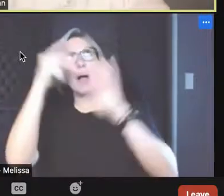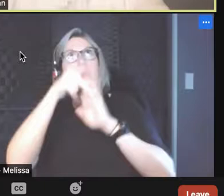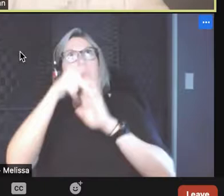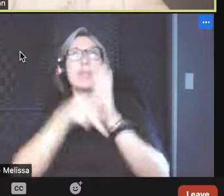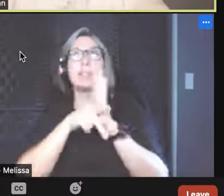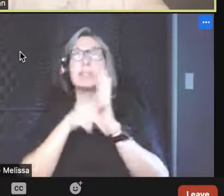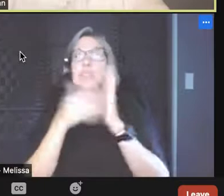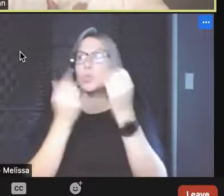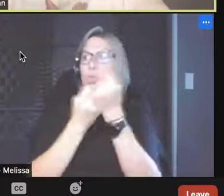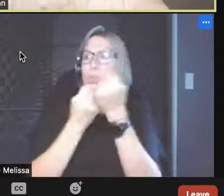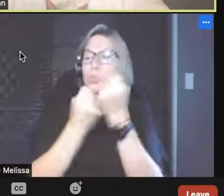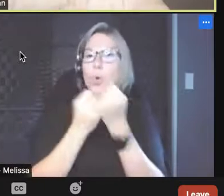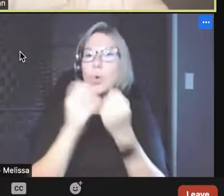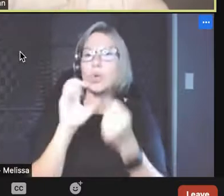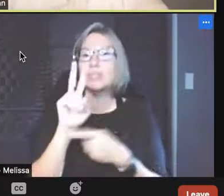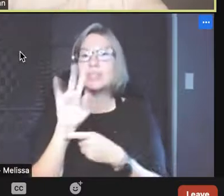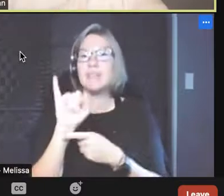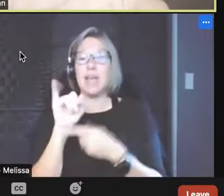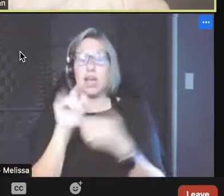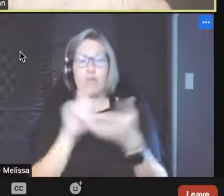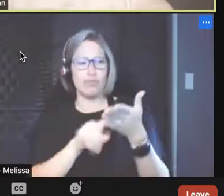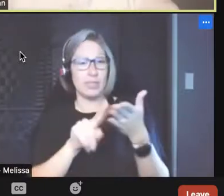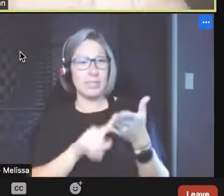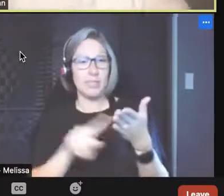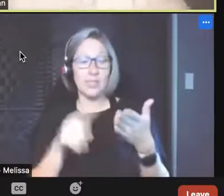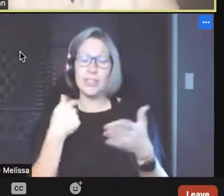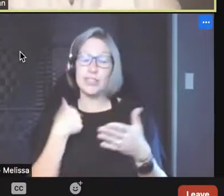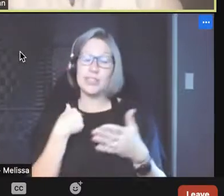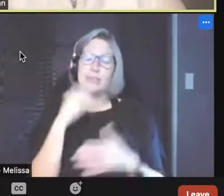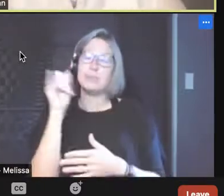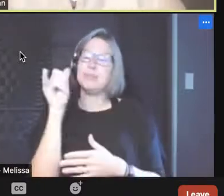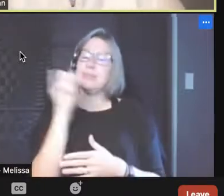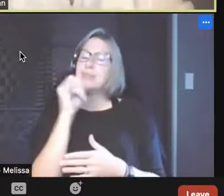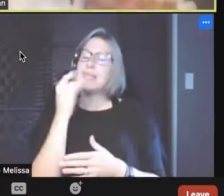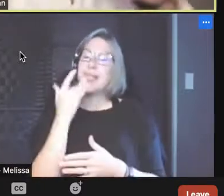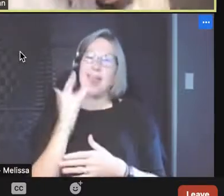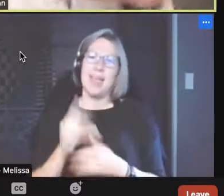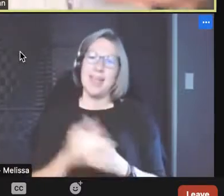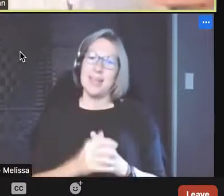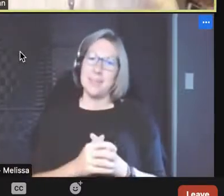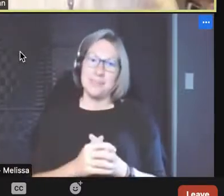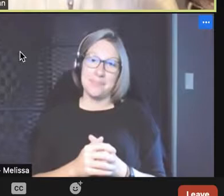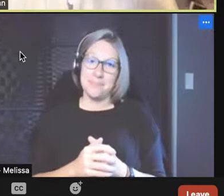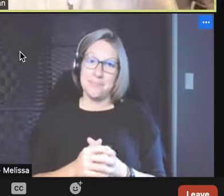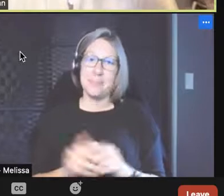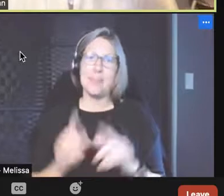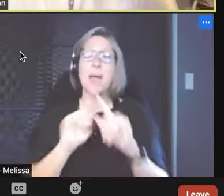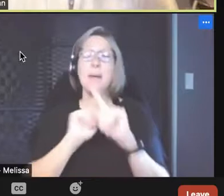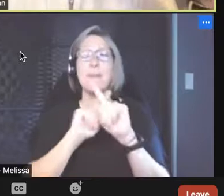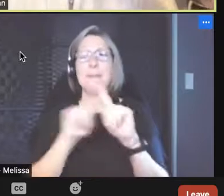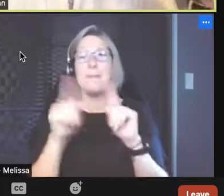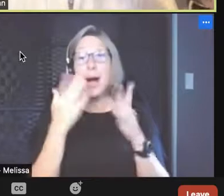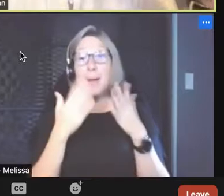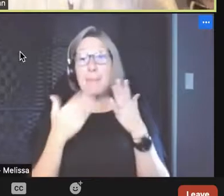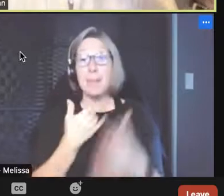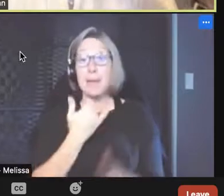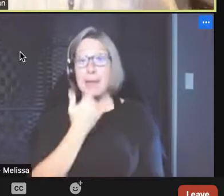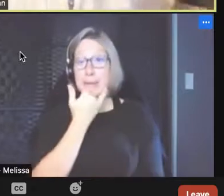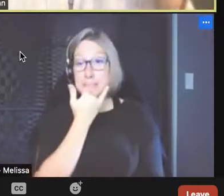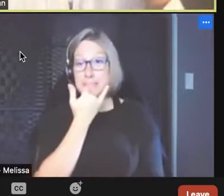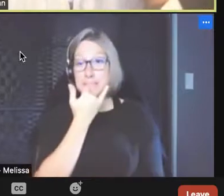with CVI. I get to do research. I am so lucky. But maybe I made a mistake when I let this whole monster out of the